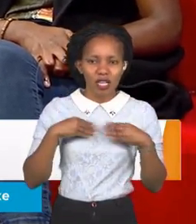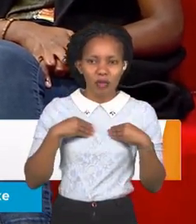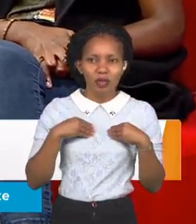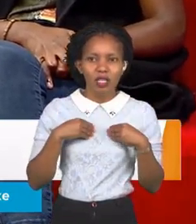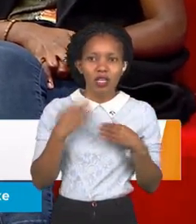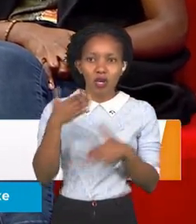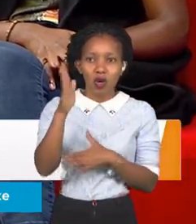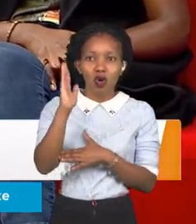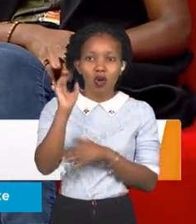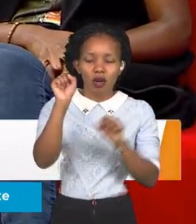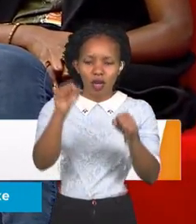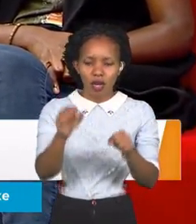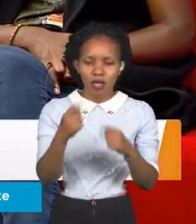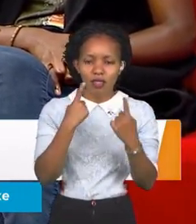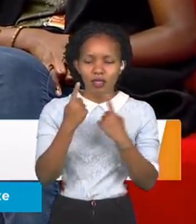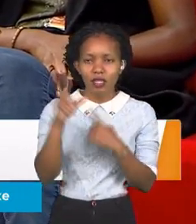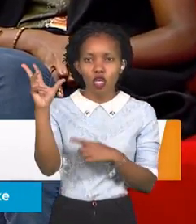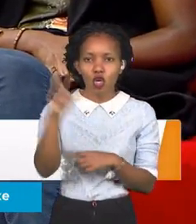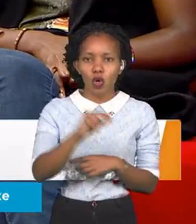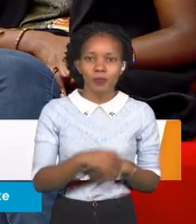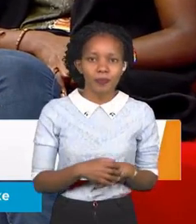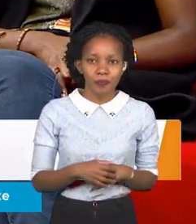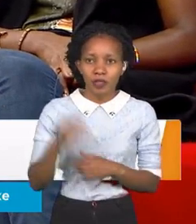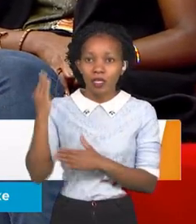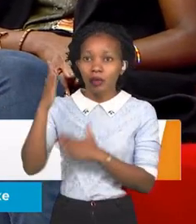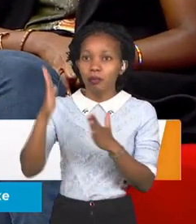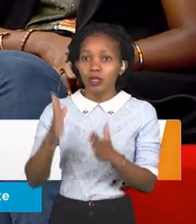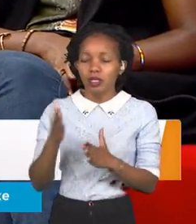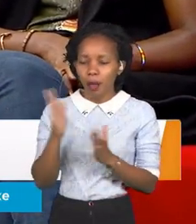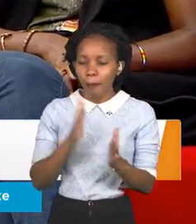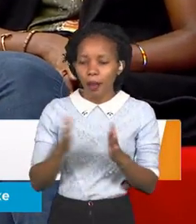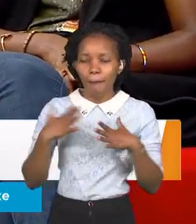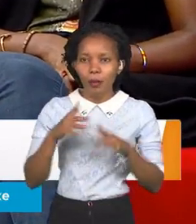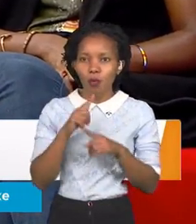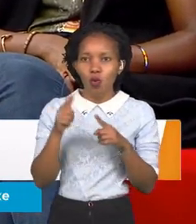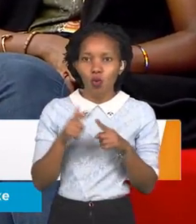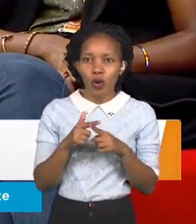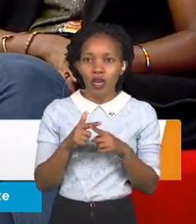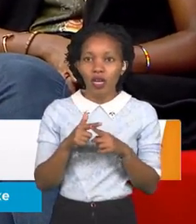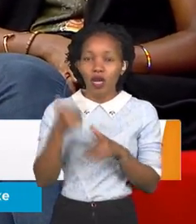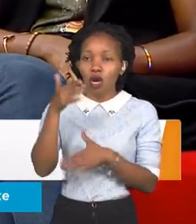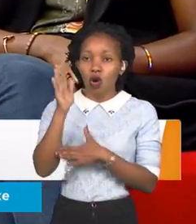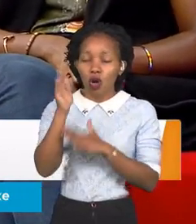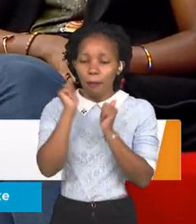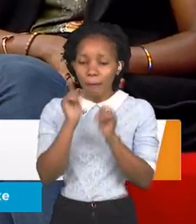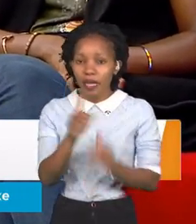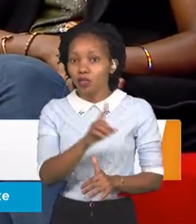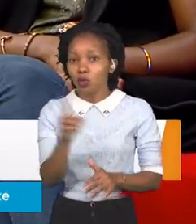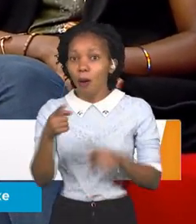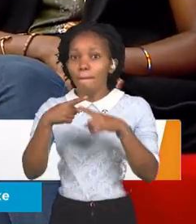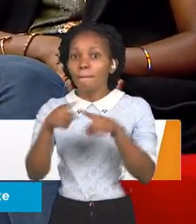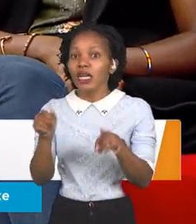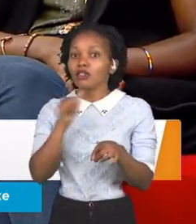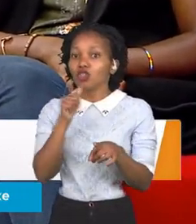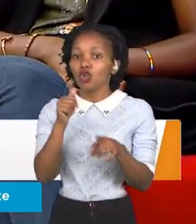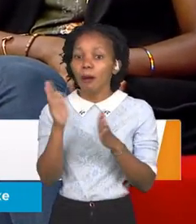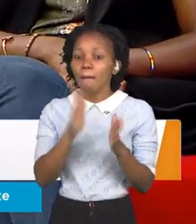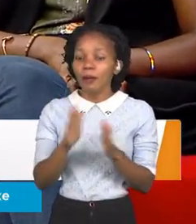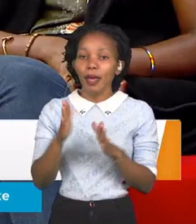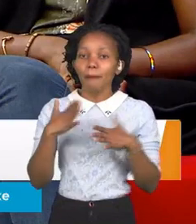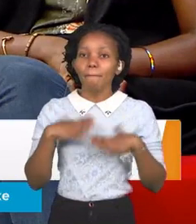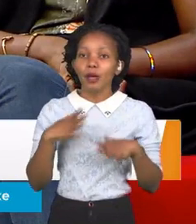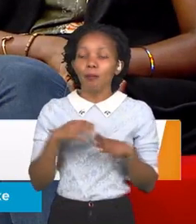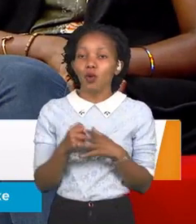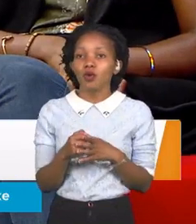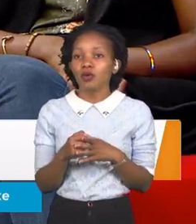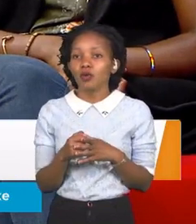God can say no. Mm. Mm-hmm. Preachers prepare people for when God can bless you. Yes. Mm-hmm. But they do not prepare